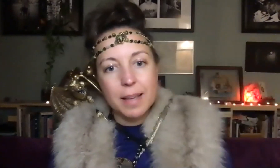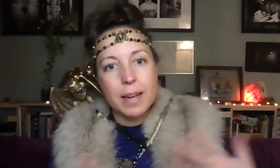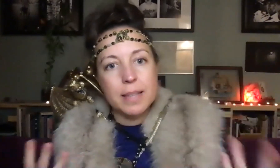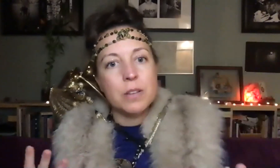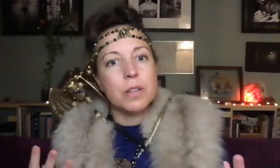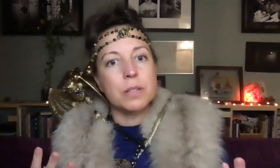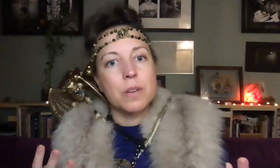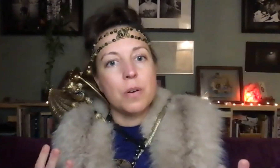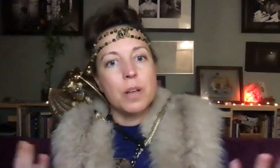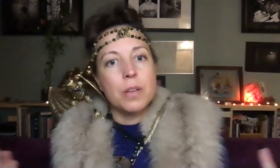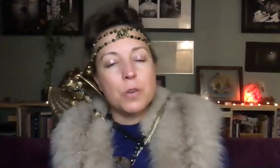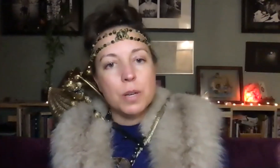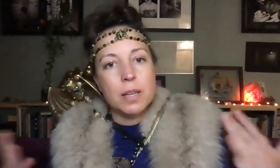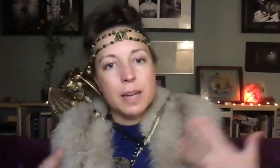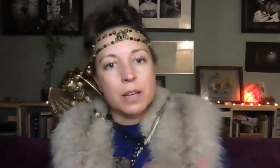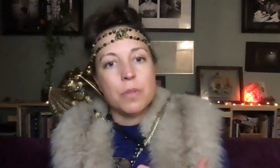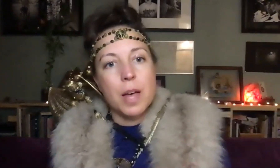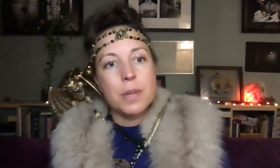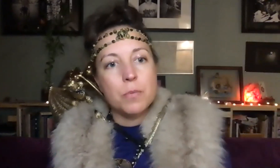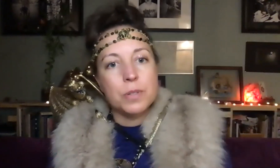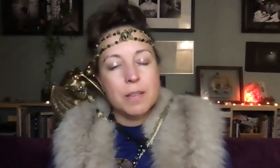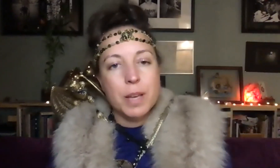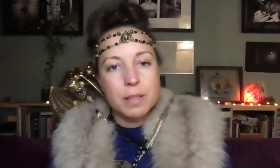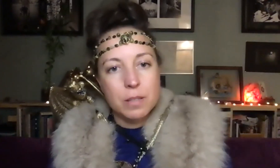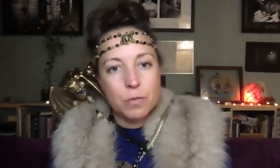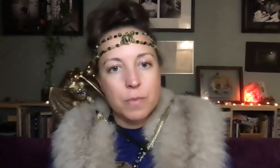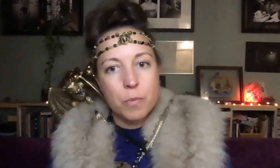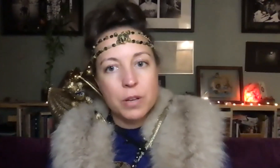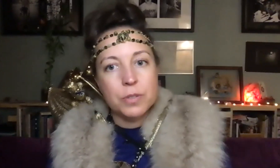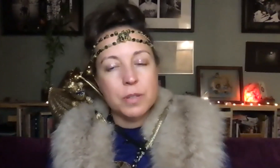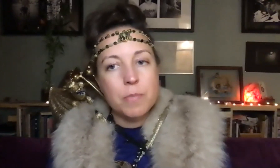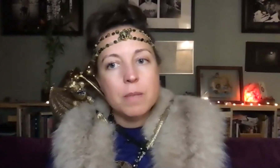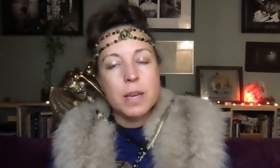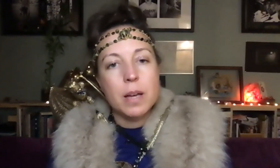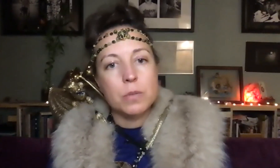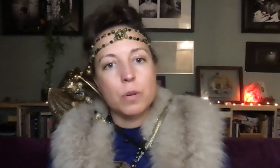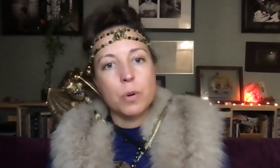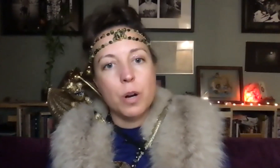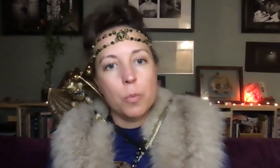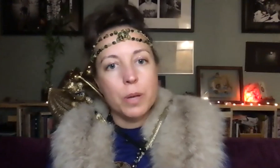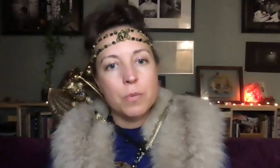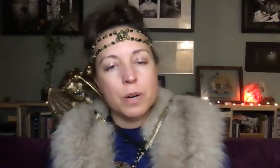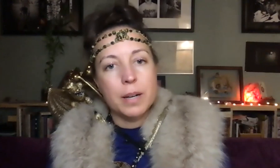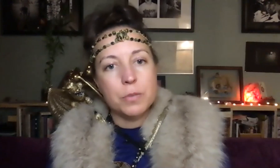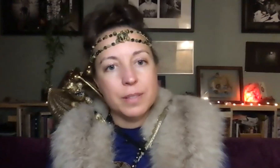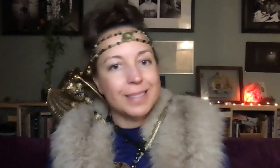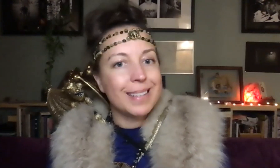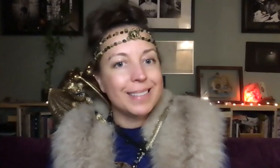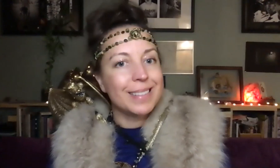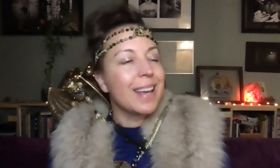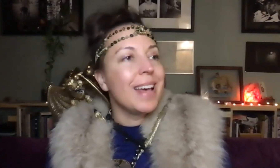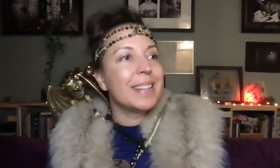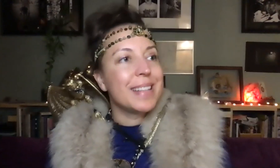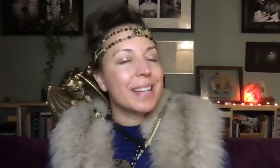and set that intention. So you can connect with them and receive messages from them while you're sleeping because we're more open, we're not as